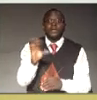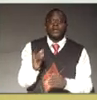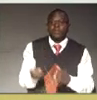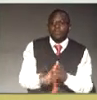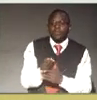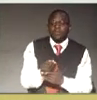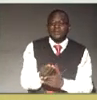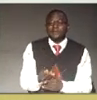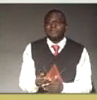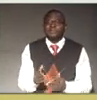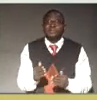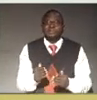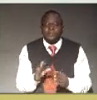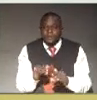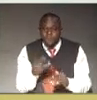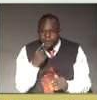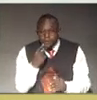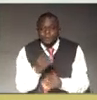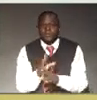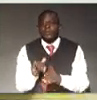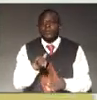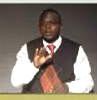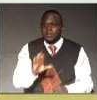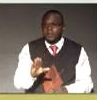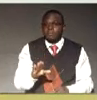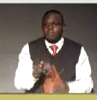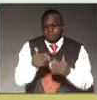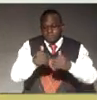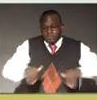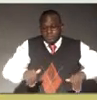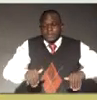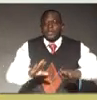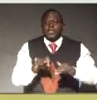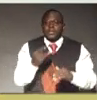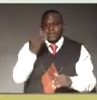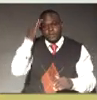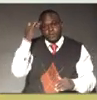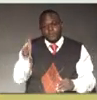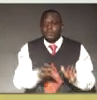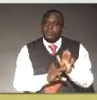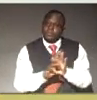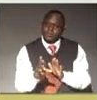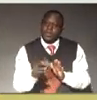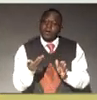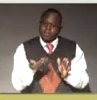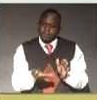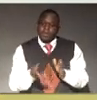on appeal, they do so of their own accord, and they do not represent what we are